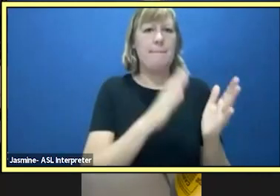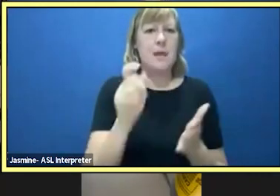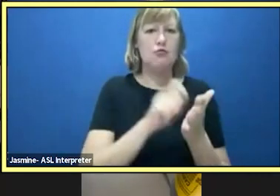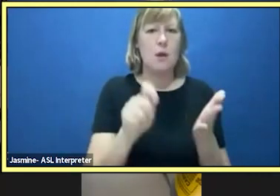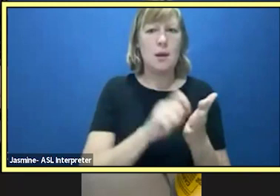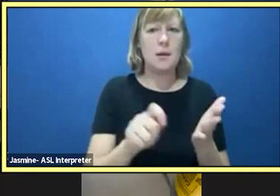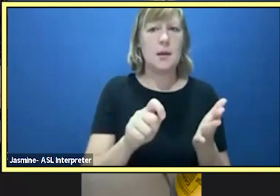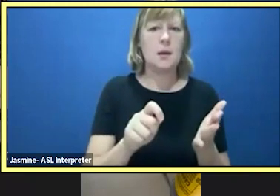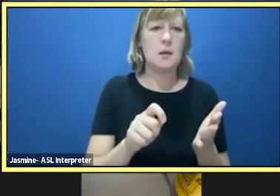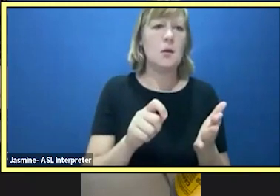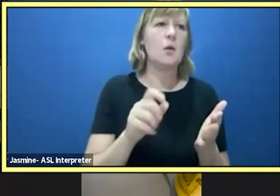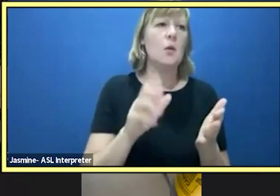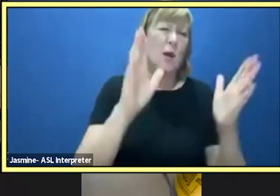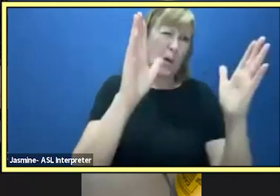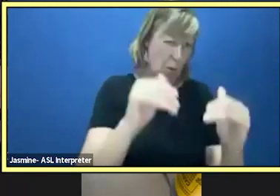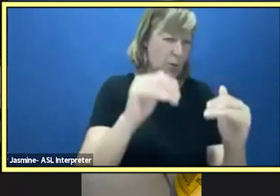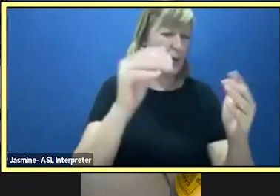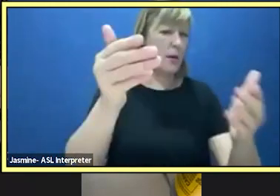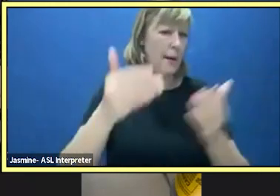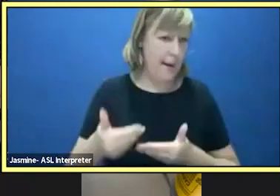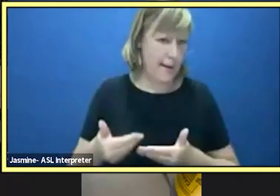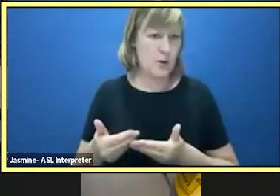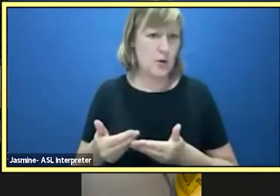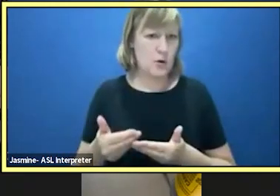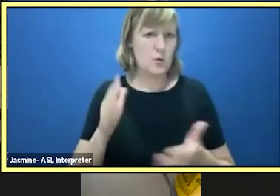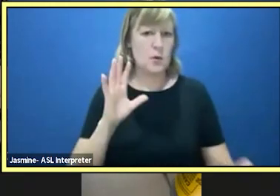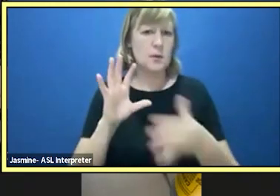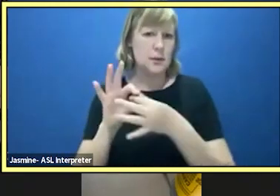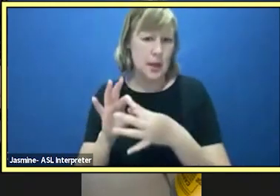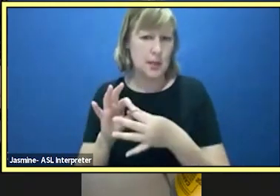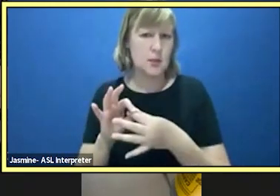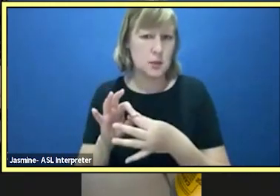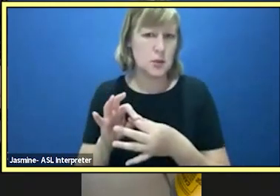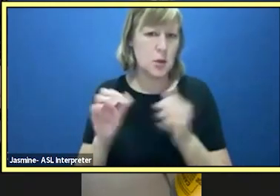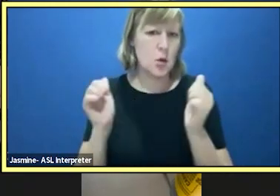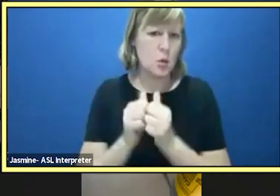continue to work with folks that they know well. That would be ideal.